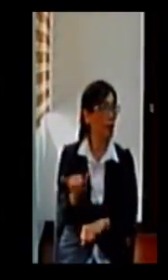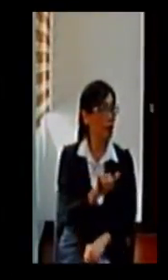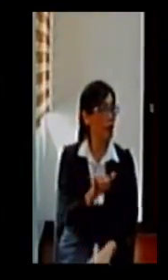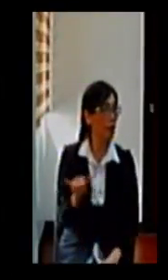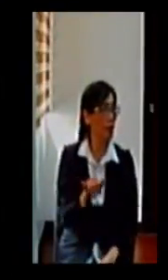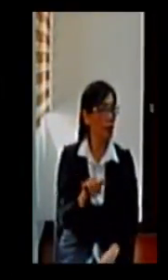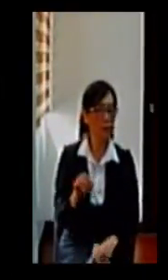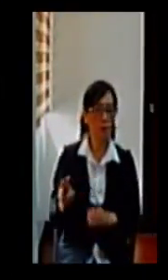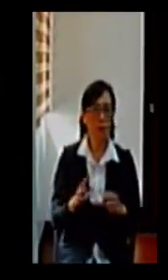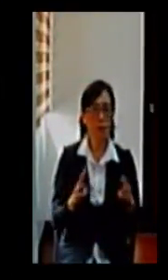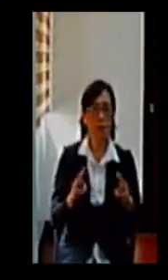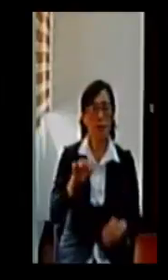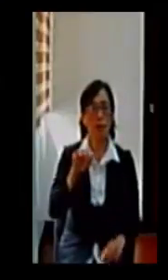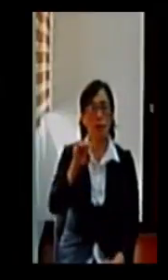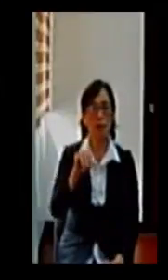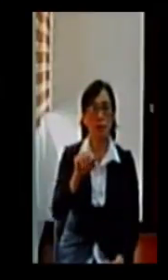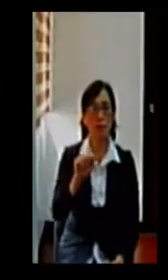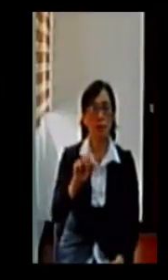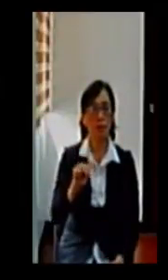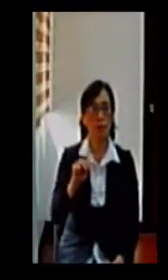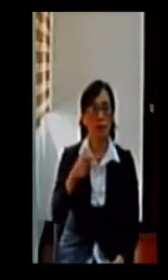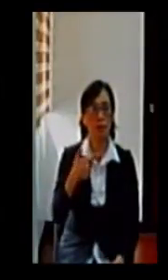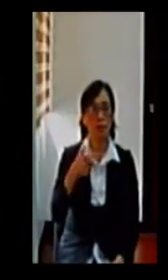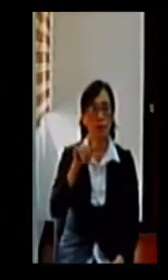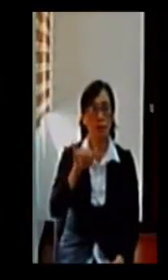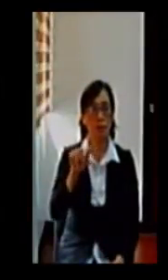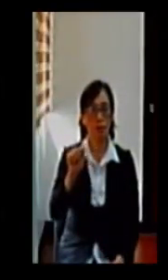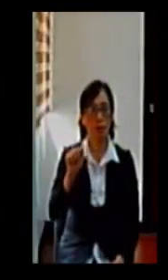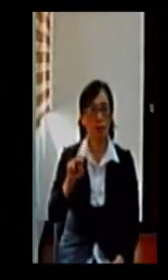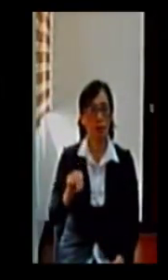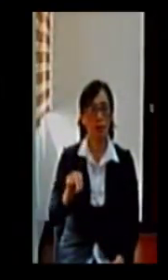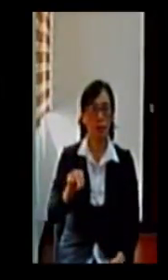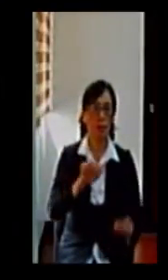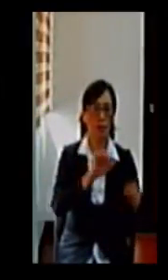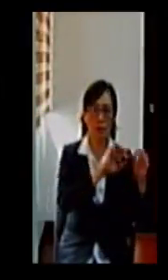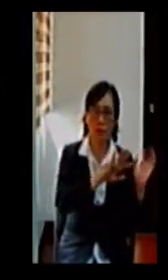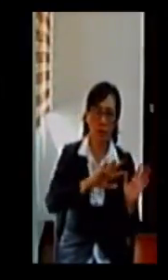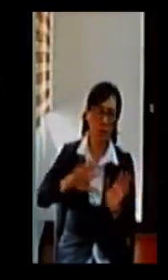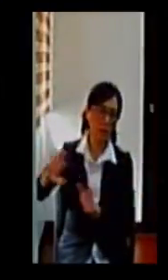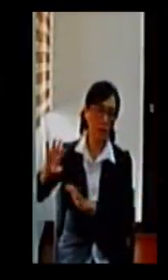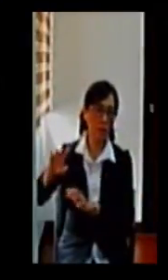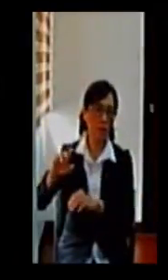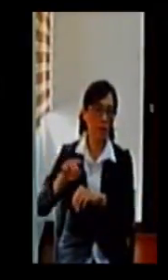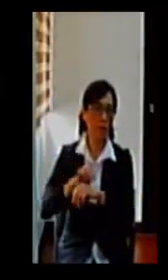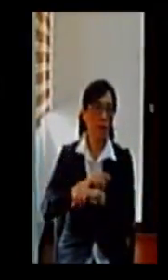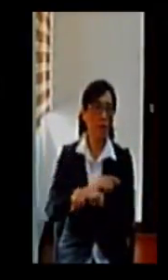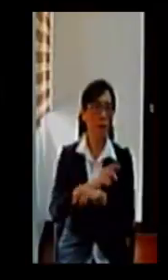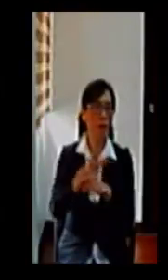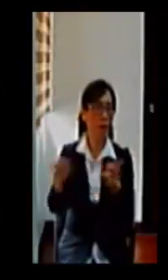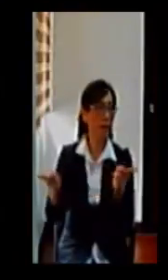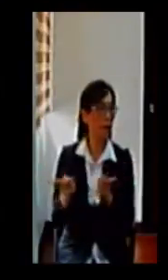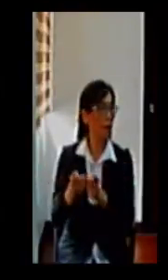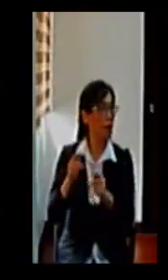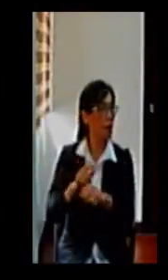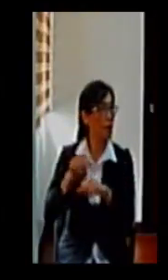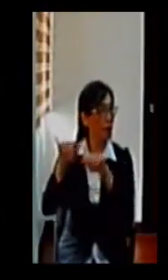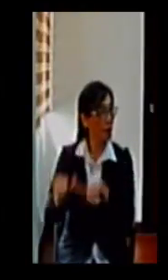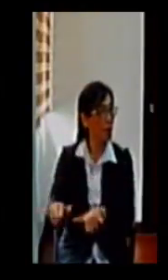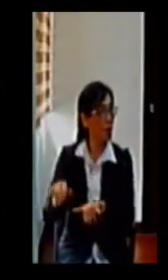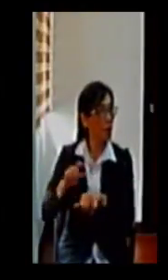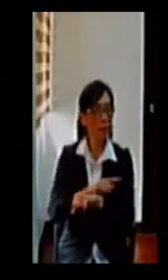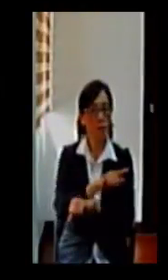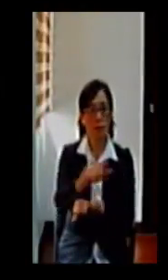the Mangyans. Their ancestral land, they're being driven away from their ancestral lands because they don't have their